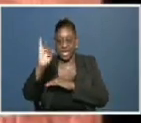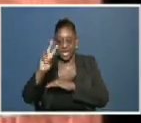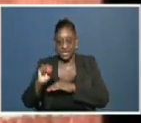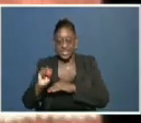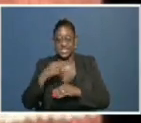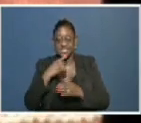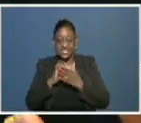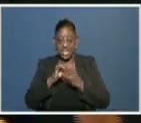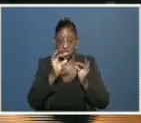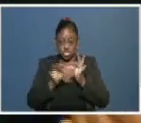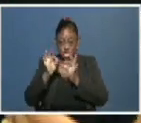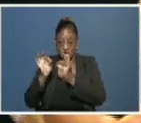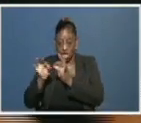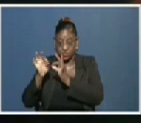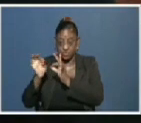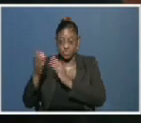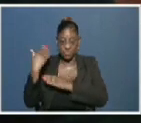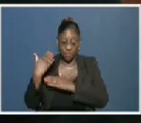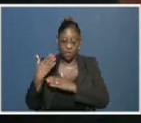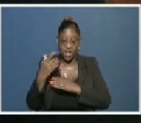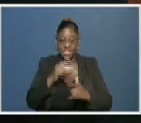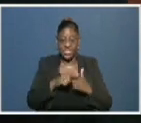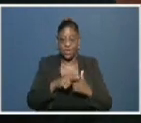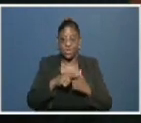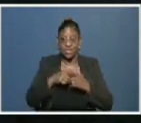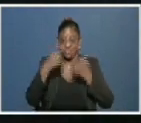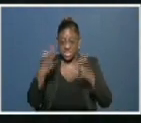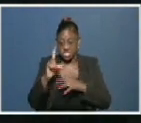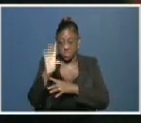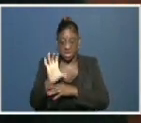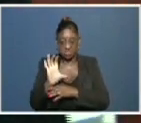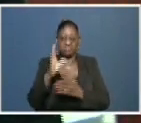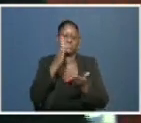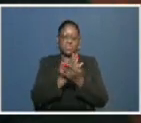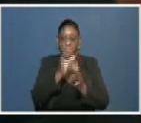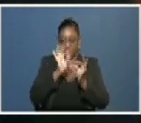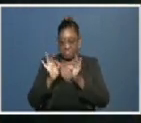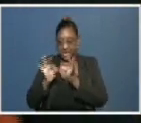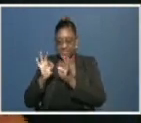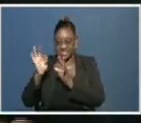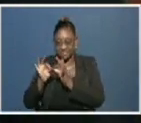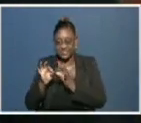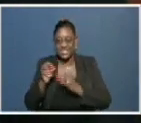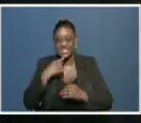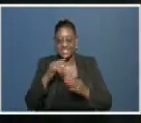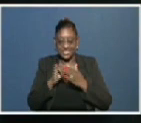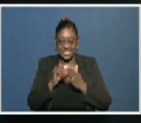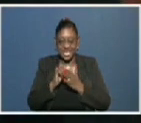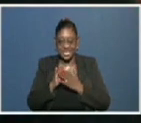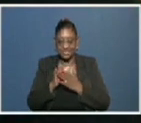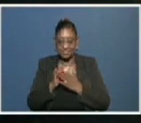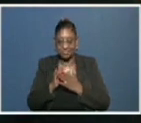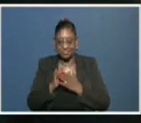used to count how many things I've directed, and when I reached 100, I stopped. So I've done a number since then. So